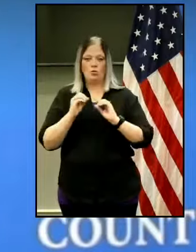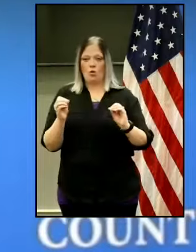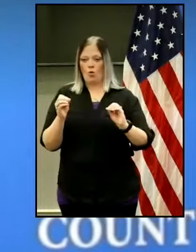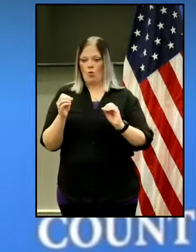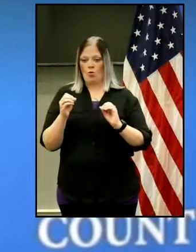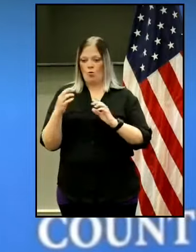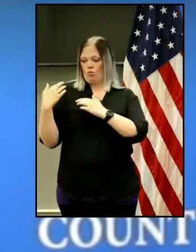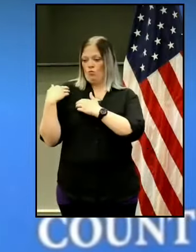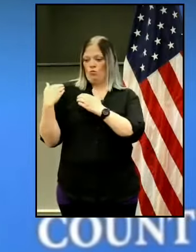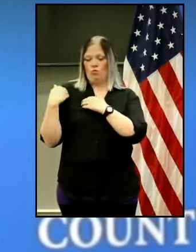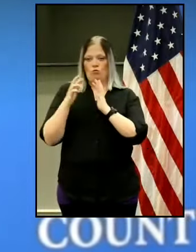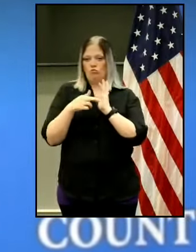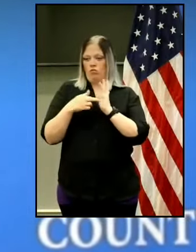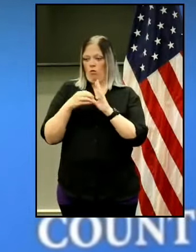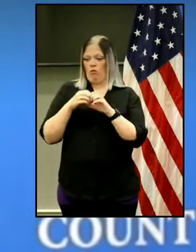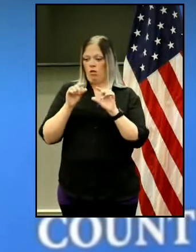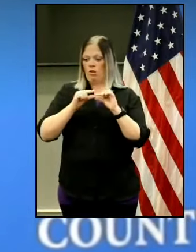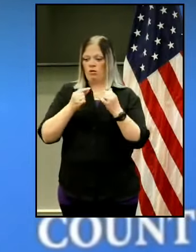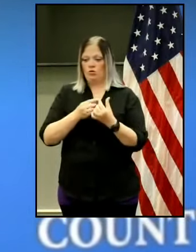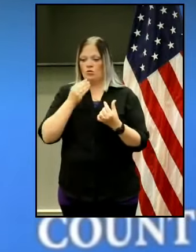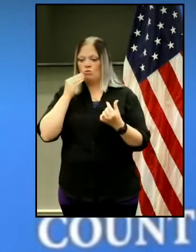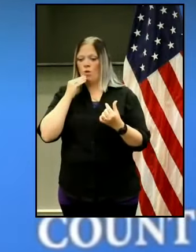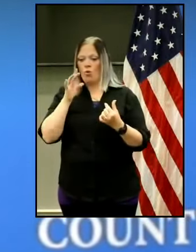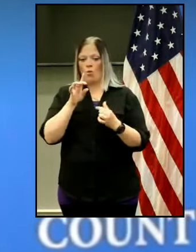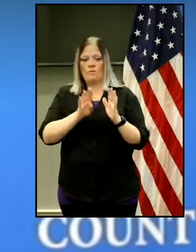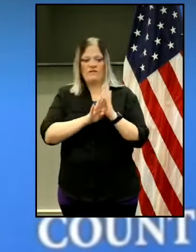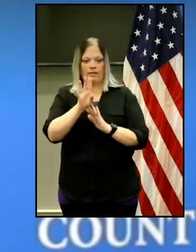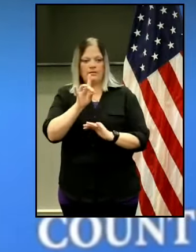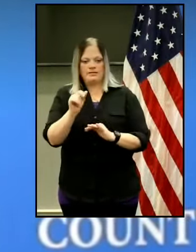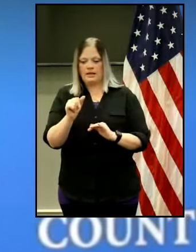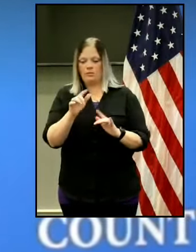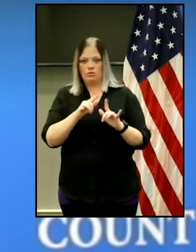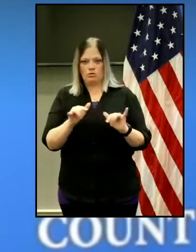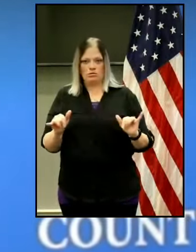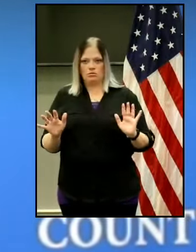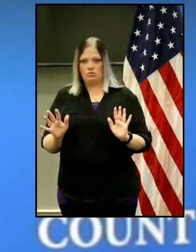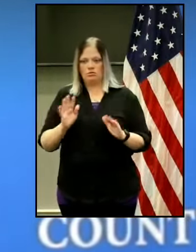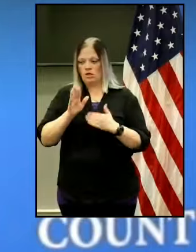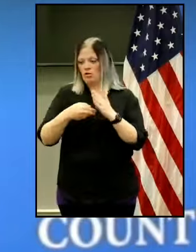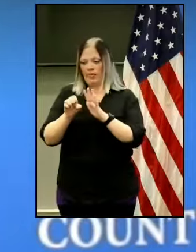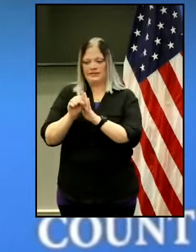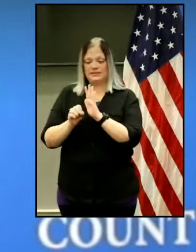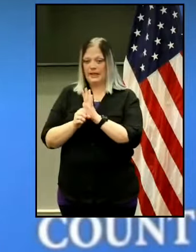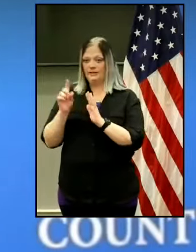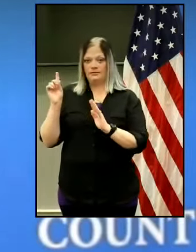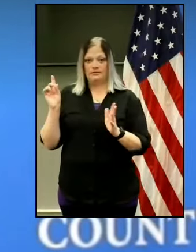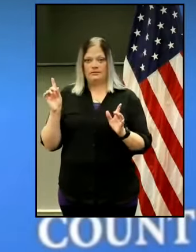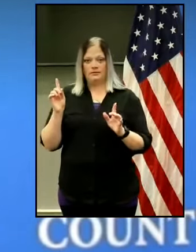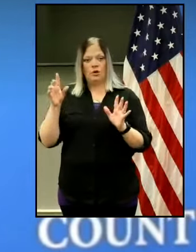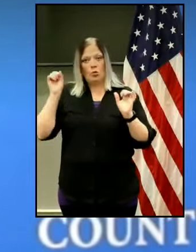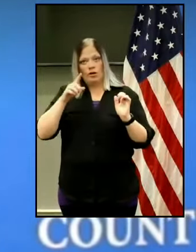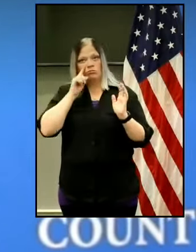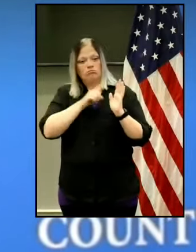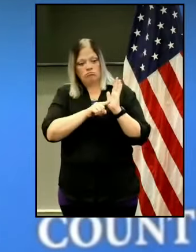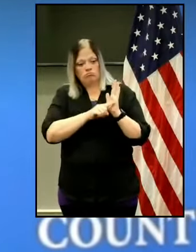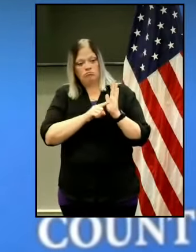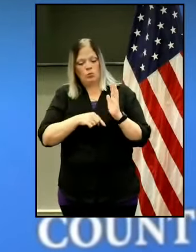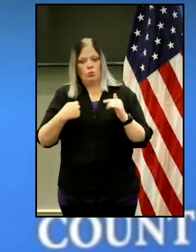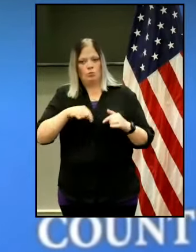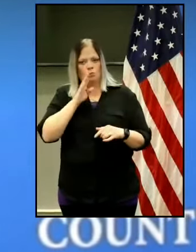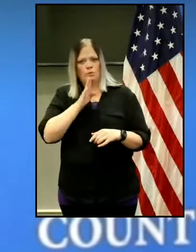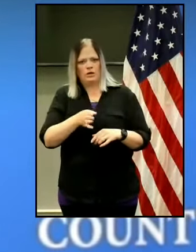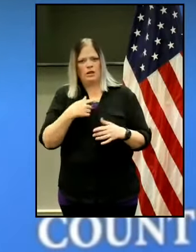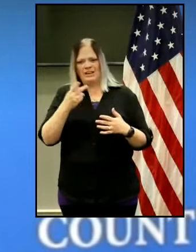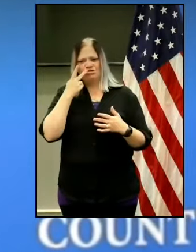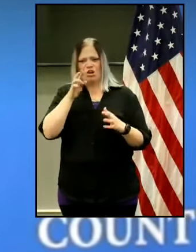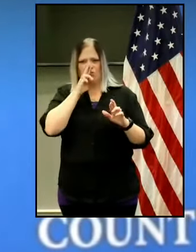in the group homes, developmentally disabled and the like. So it's all state. But we can take a look at it, and we're going to. I saw